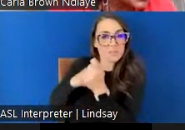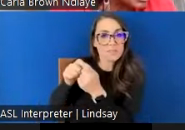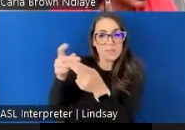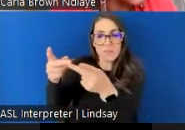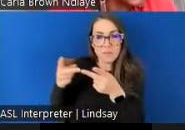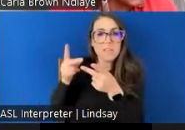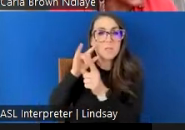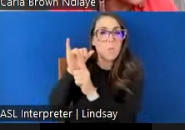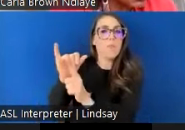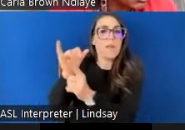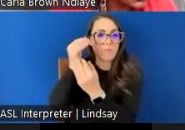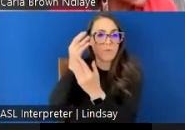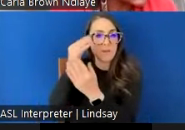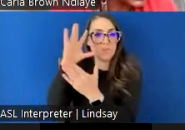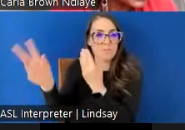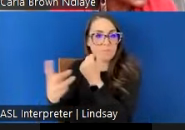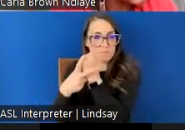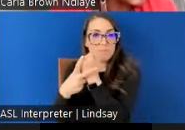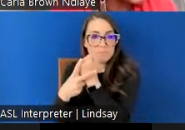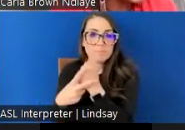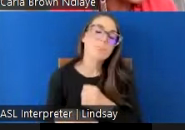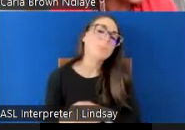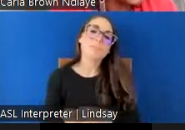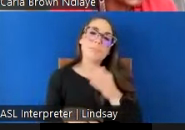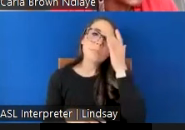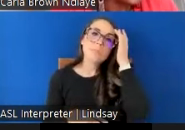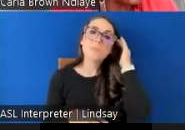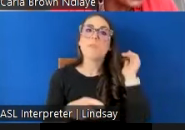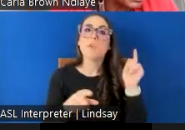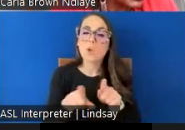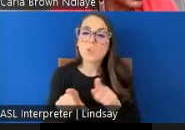that. We would also like to be able to